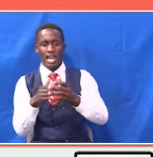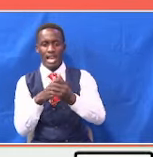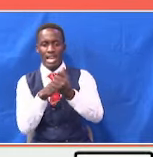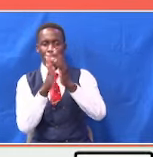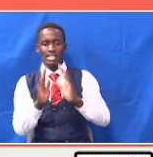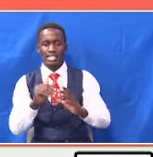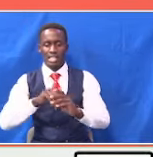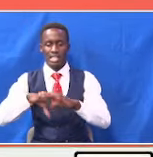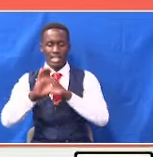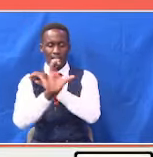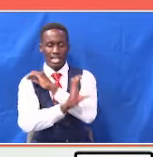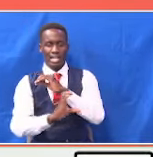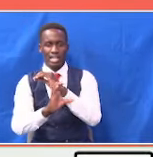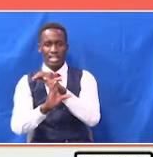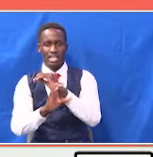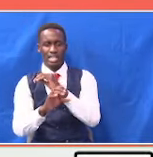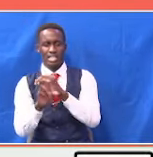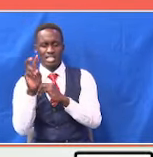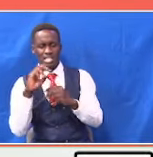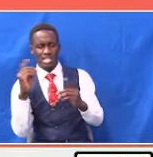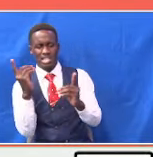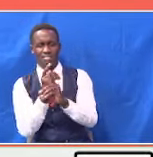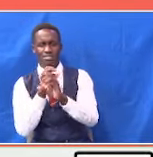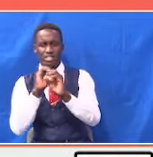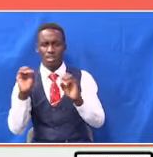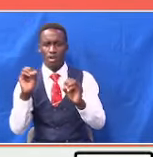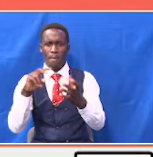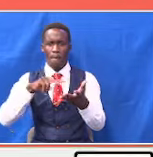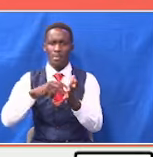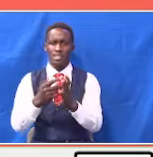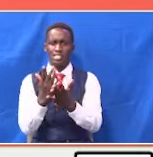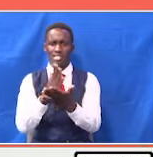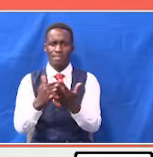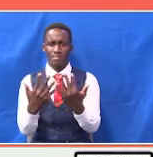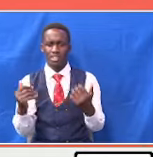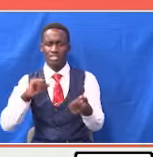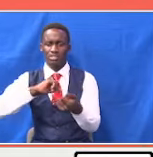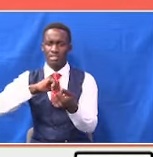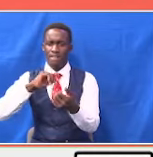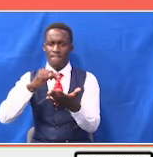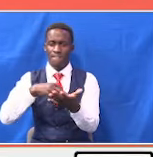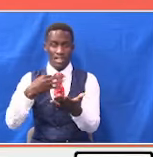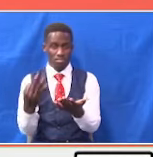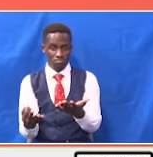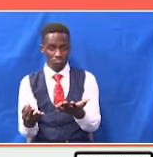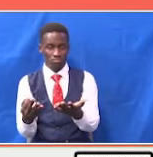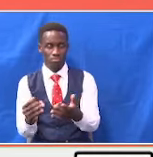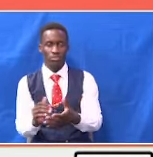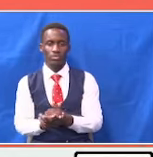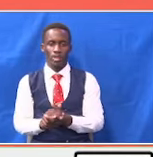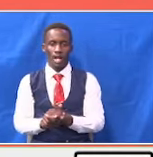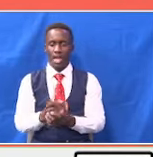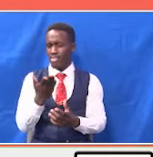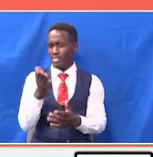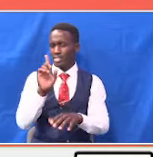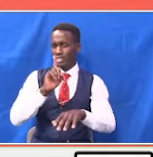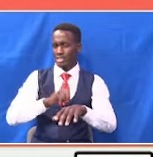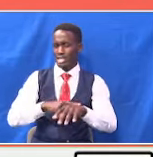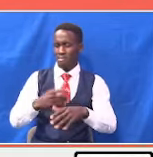cannot notice the difference, then it means something has failed. Mm. There was a time, I remember, when the president had